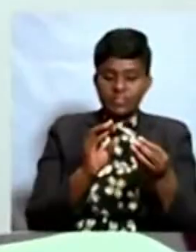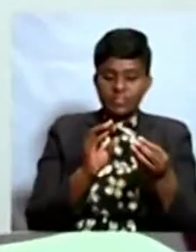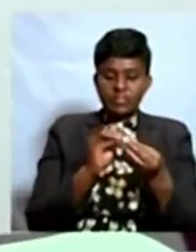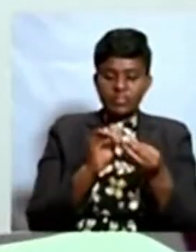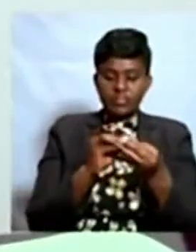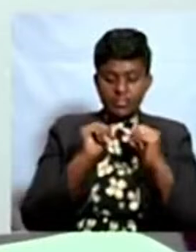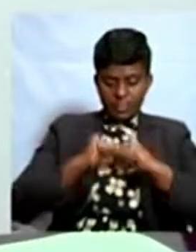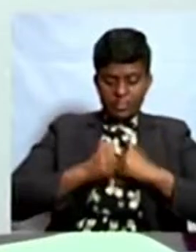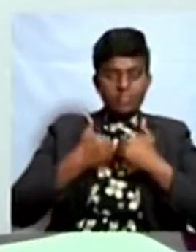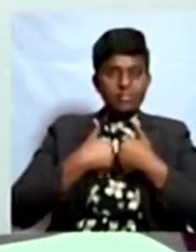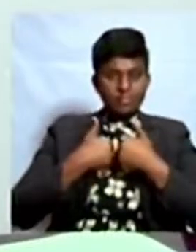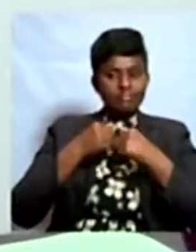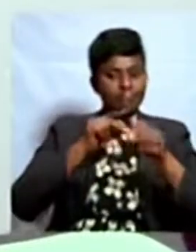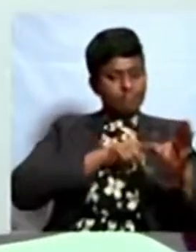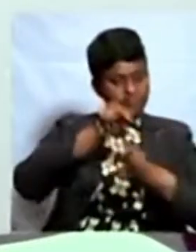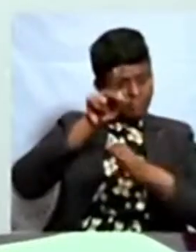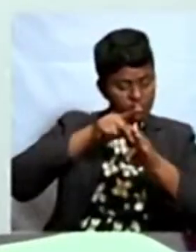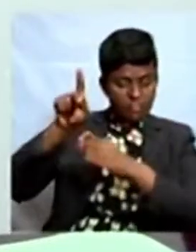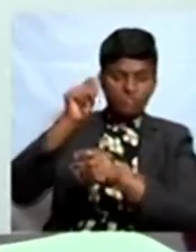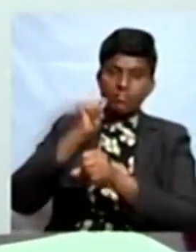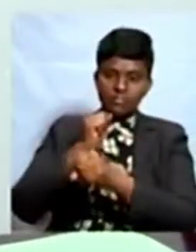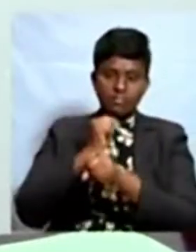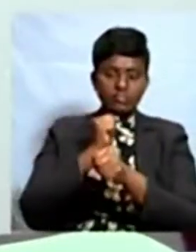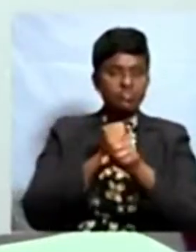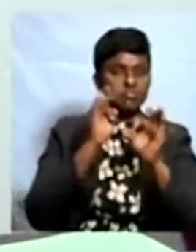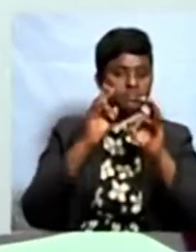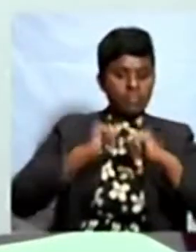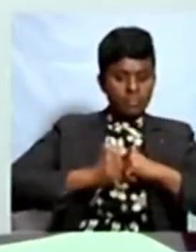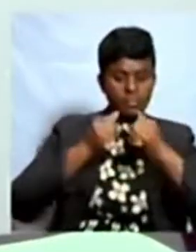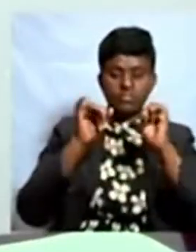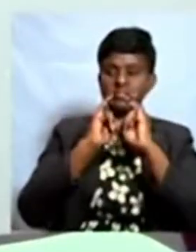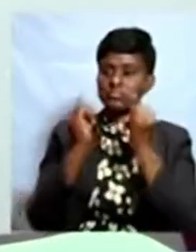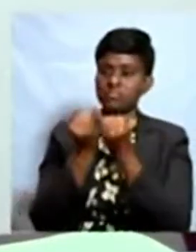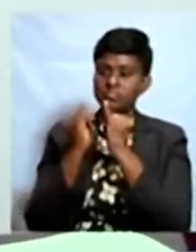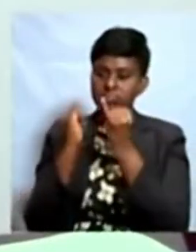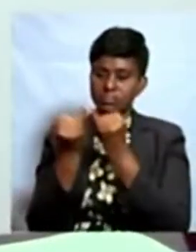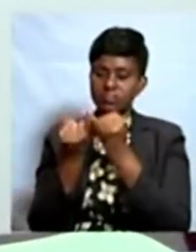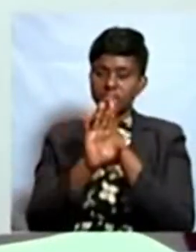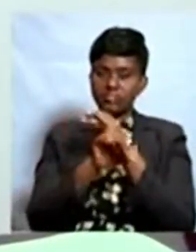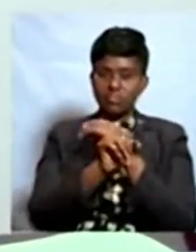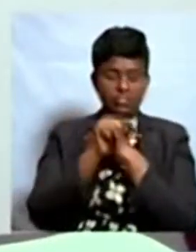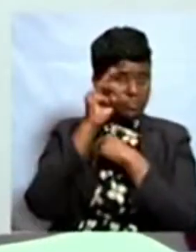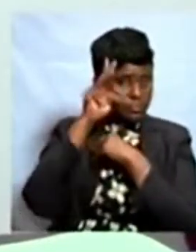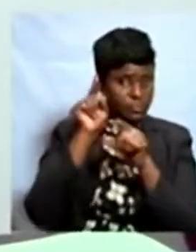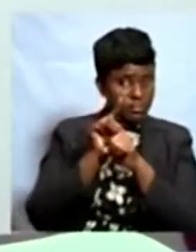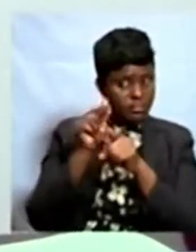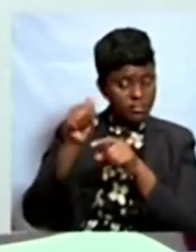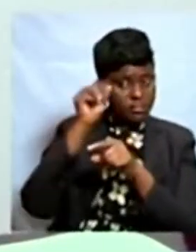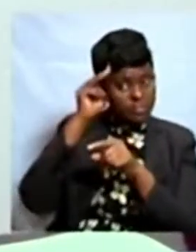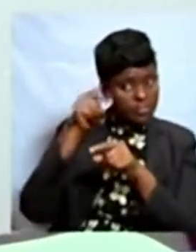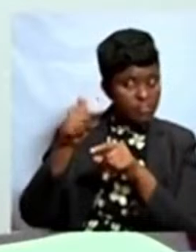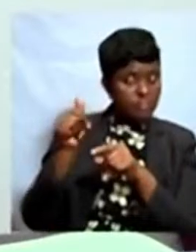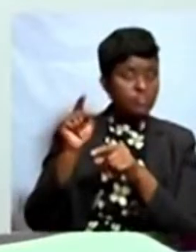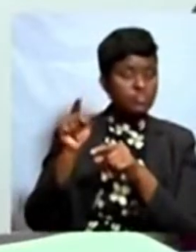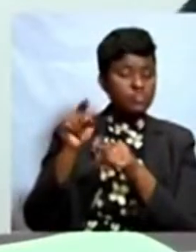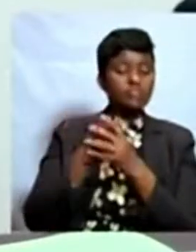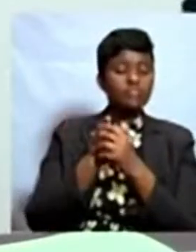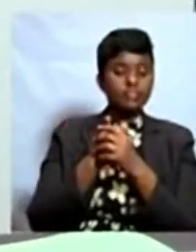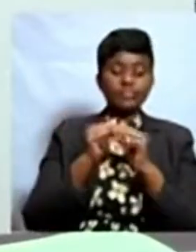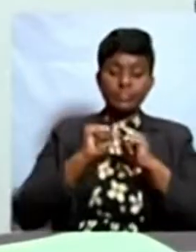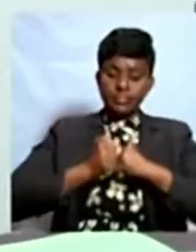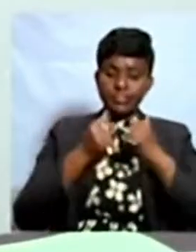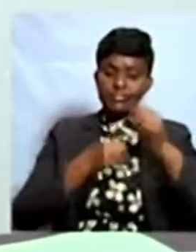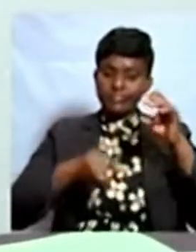they? We have quite a professional relationship between our institutions under the ministry and the ministry itself. We